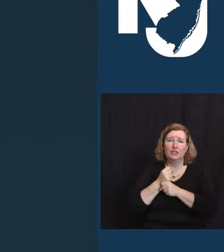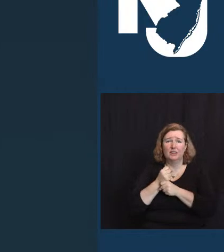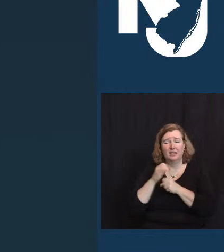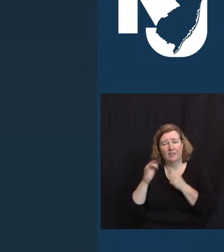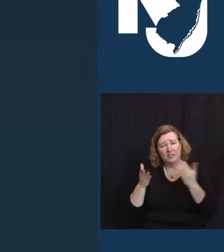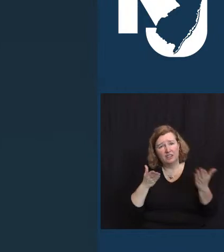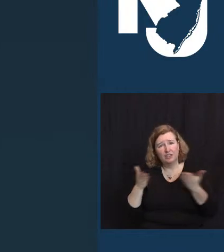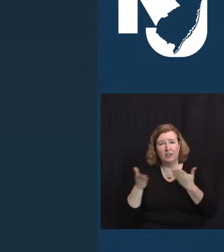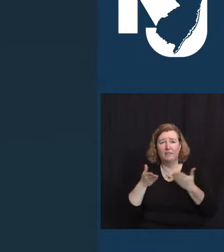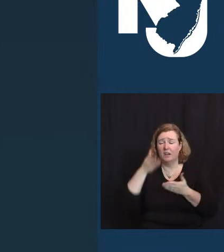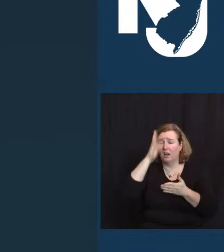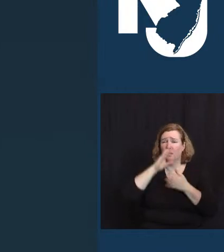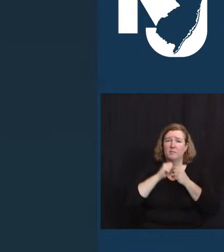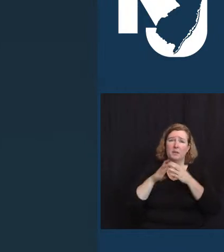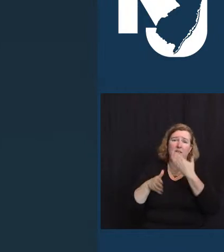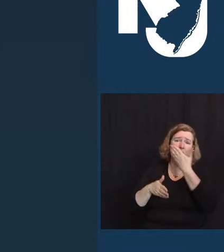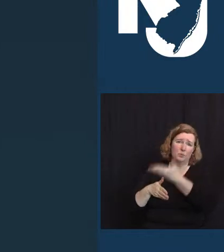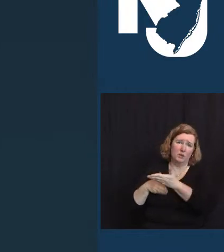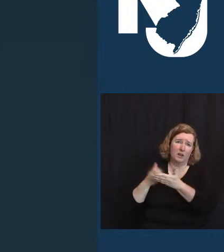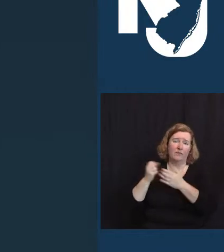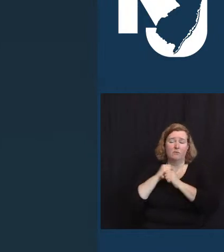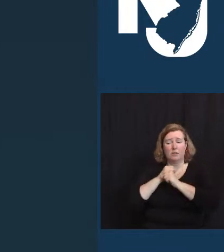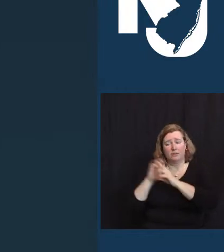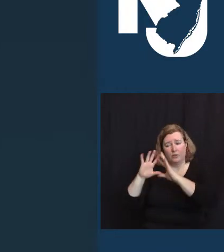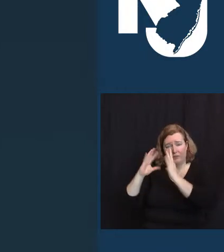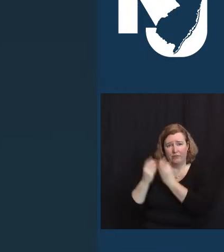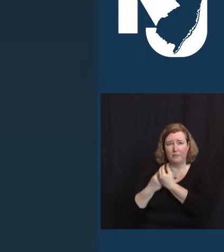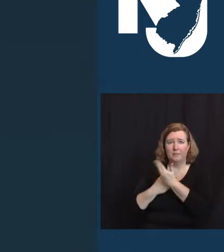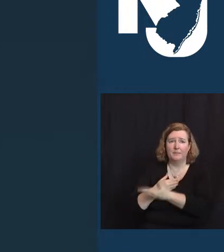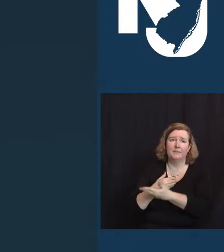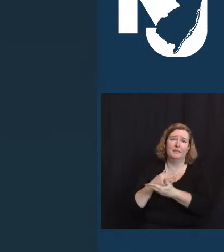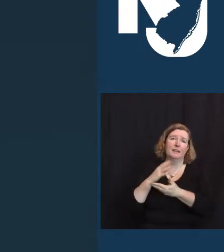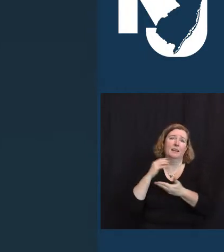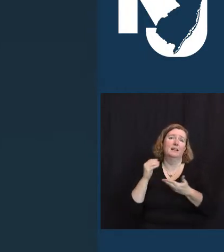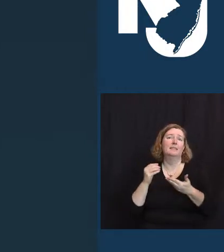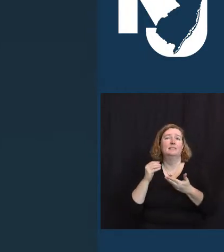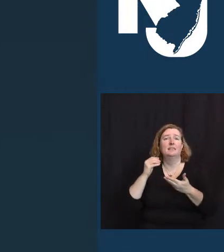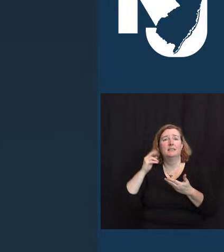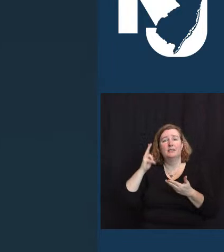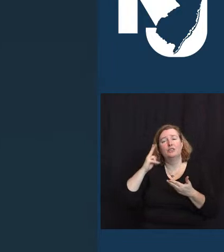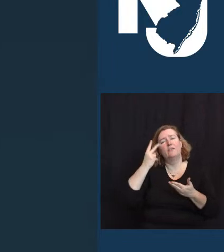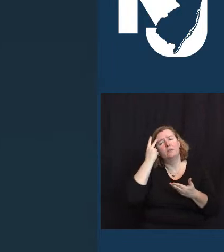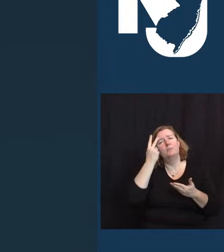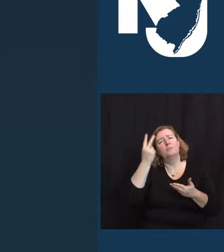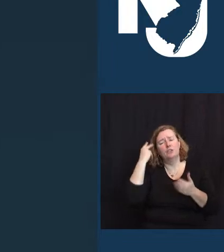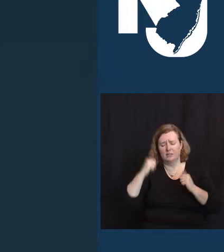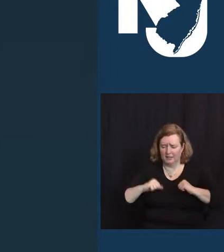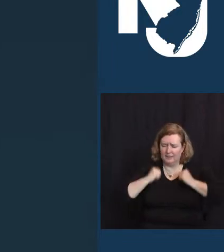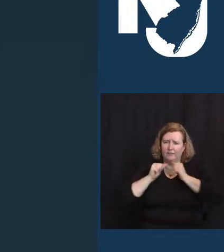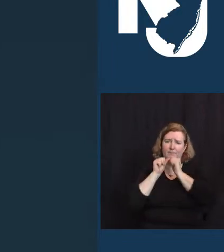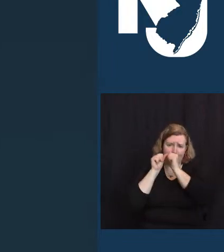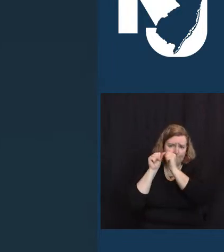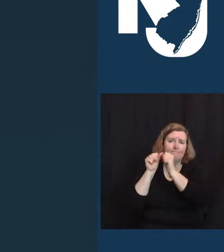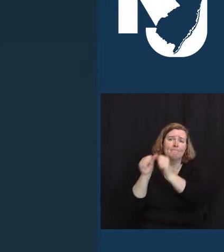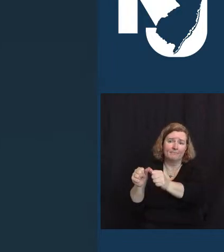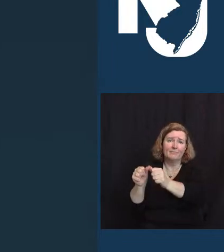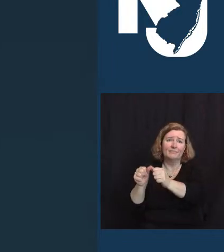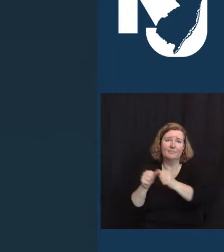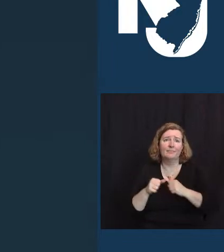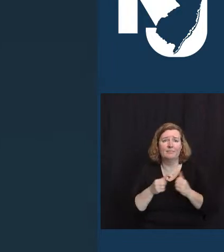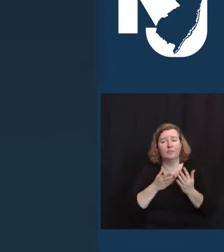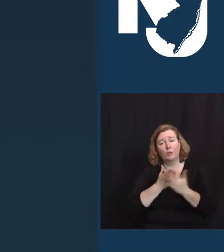bless him and watch over him and his family, and may his legacy live on through those he served alongside, through his children,